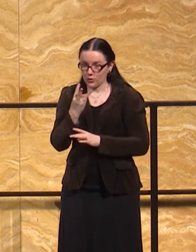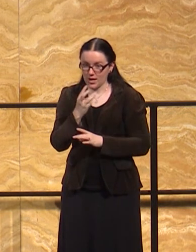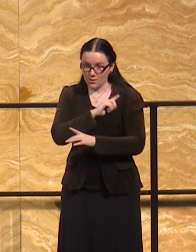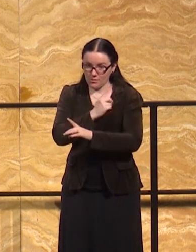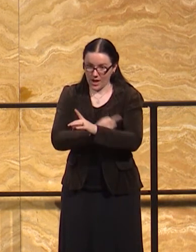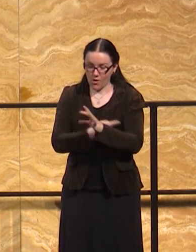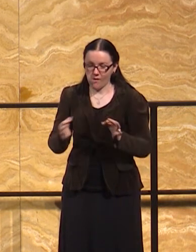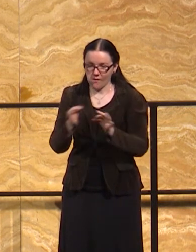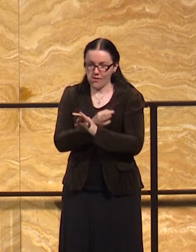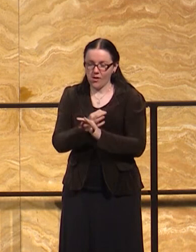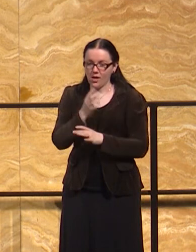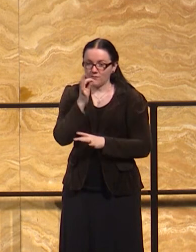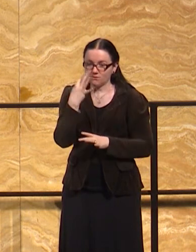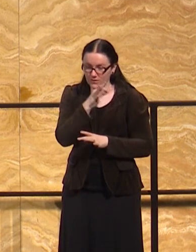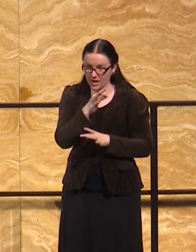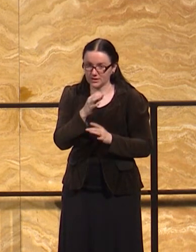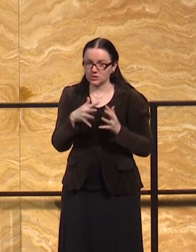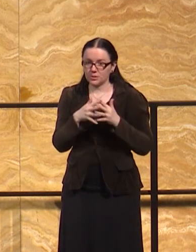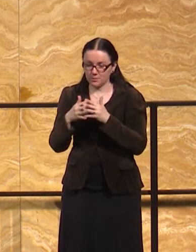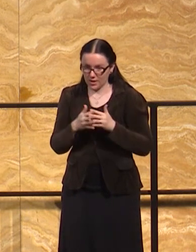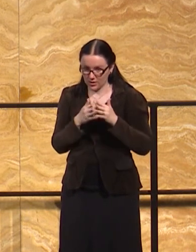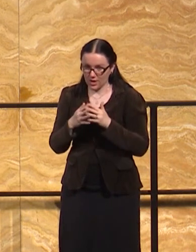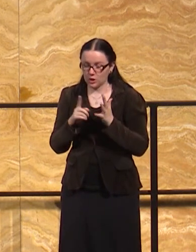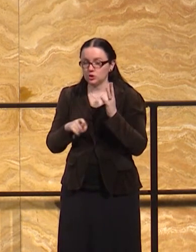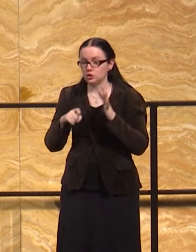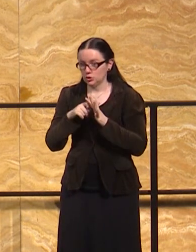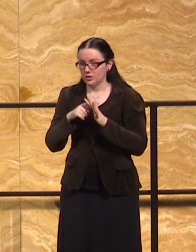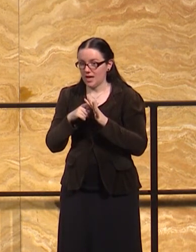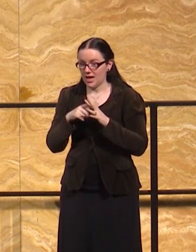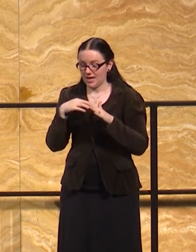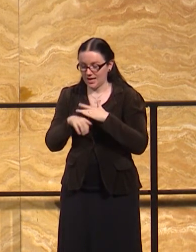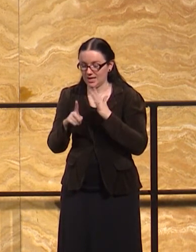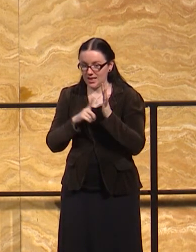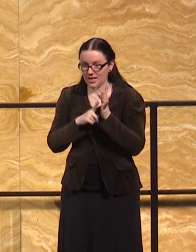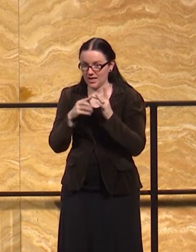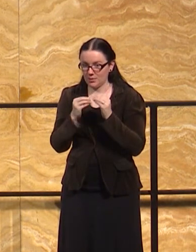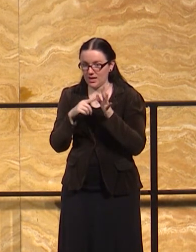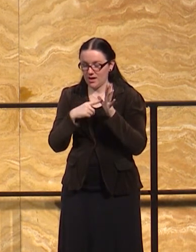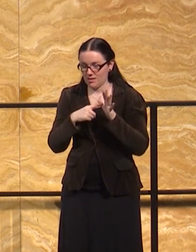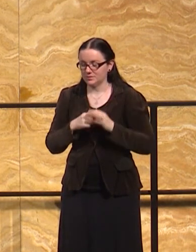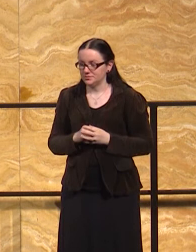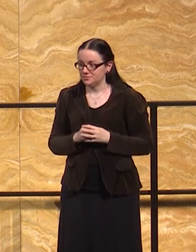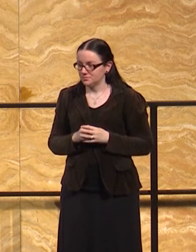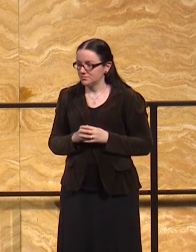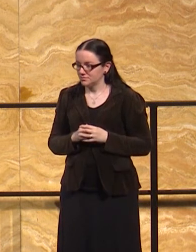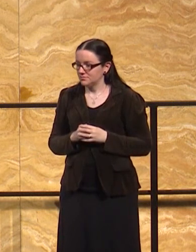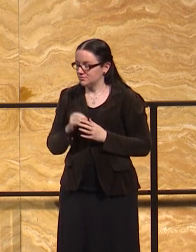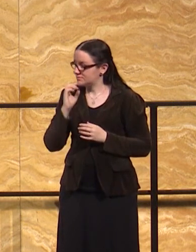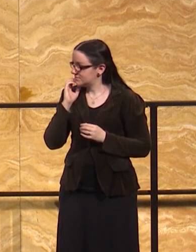US, France, and the UK in the case of Libya. It immediately rang alarm bell when you talk about